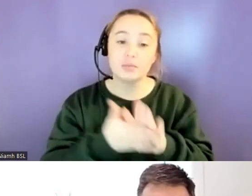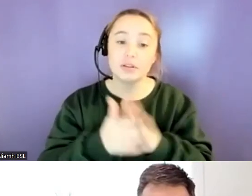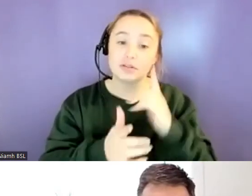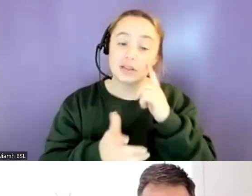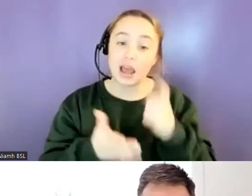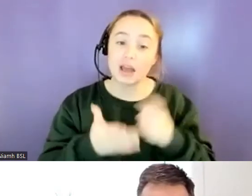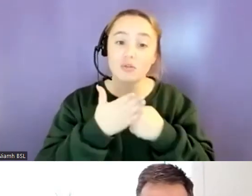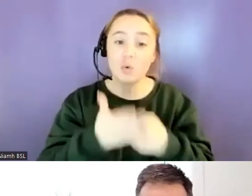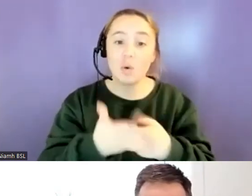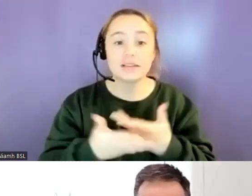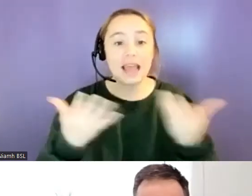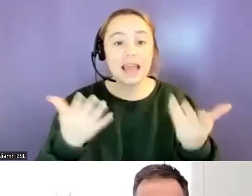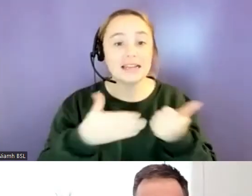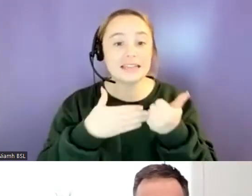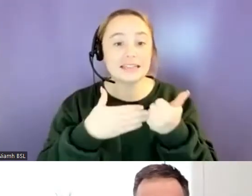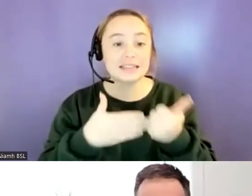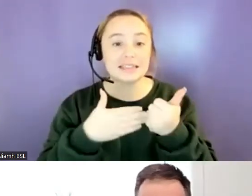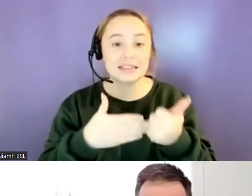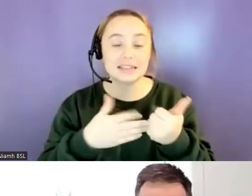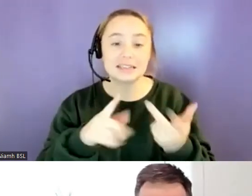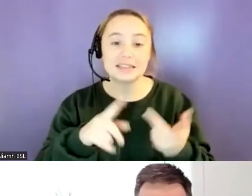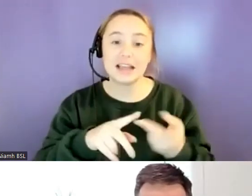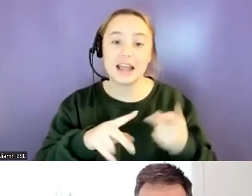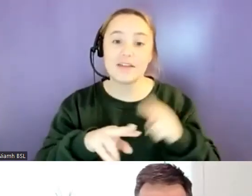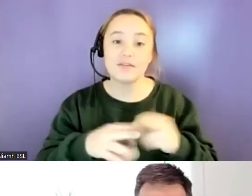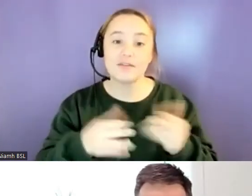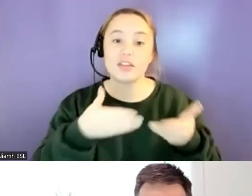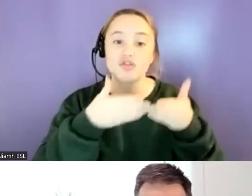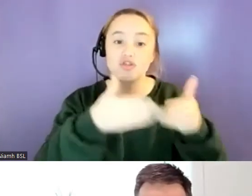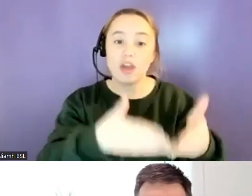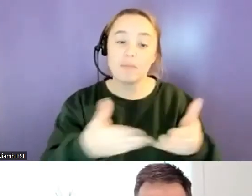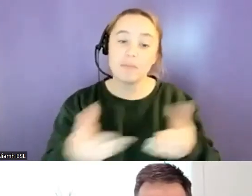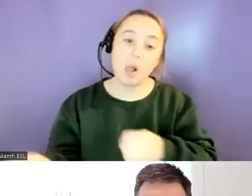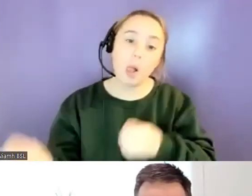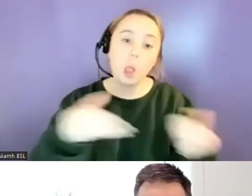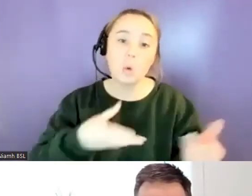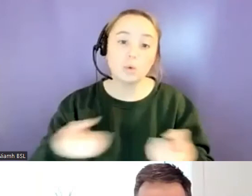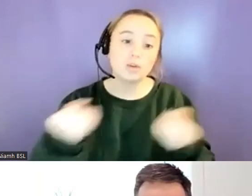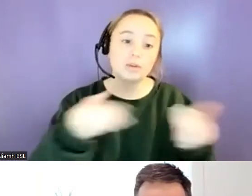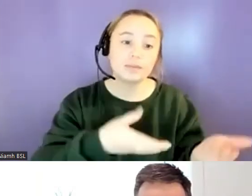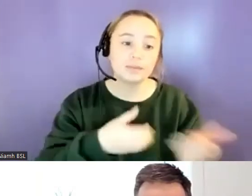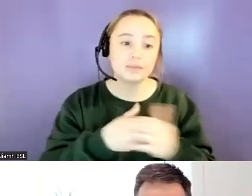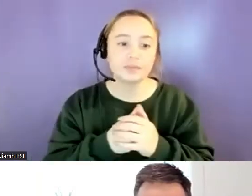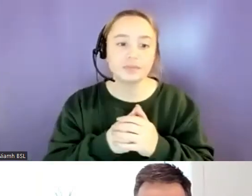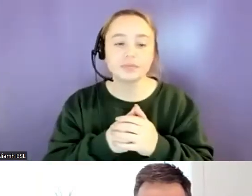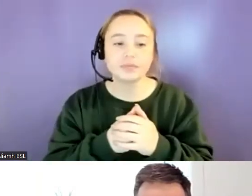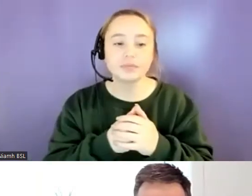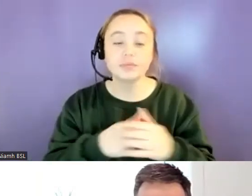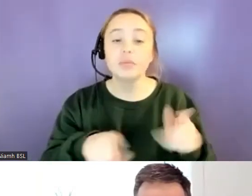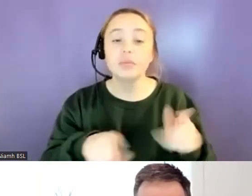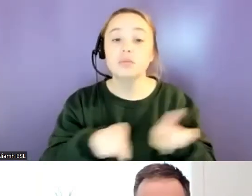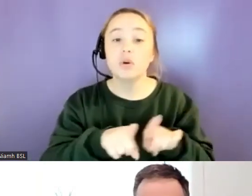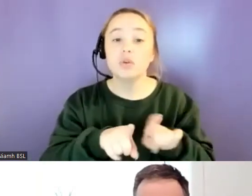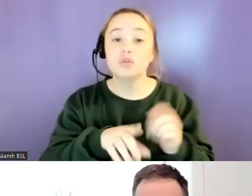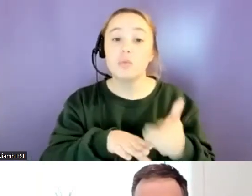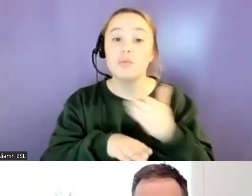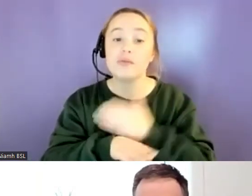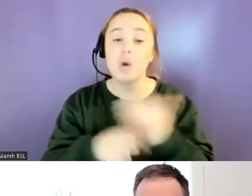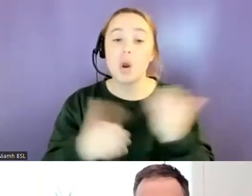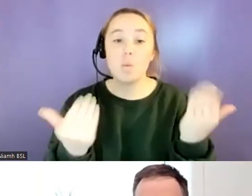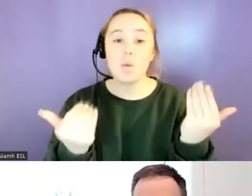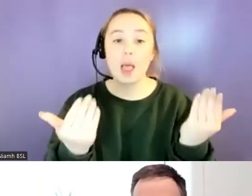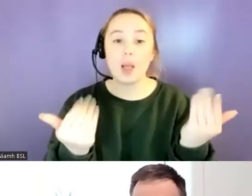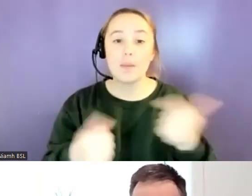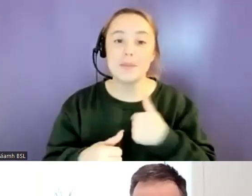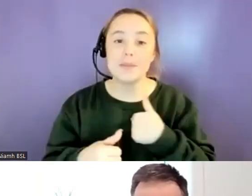sort of assistance needed when we're loading the ships. Also, as I mentioned before, we were introducing the Welcome Me app, which